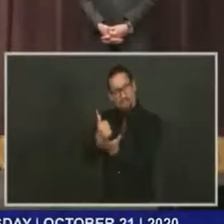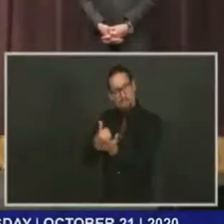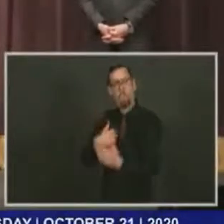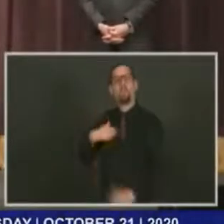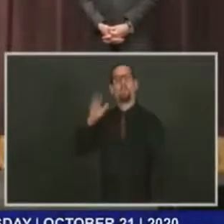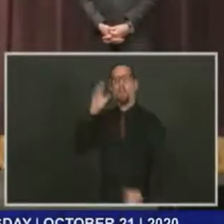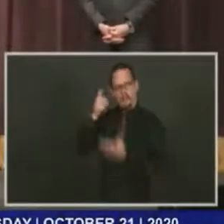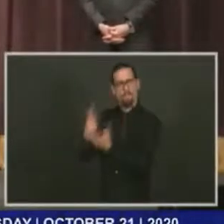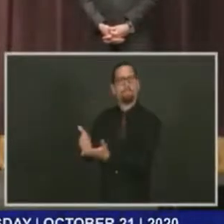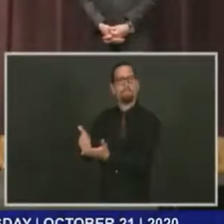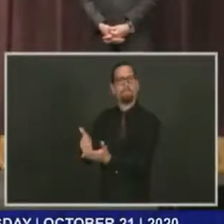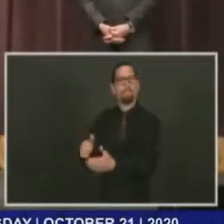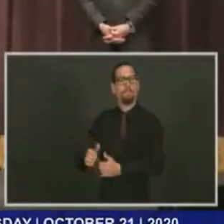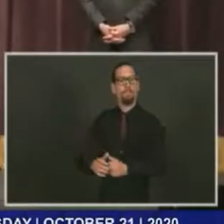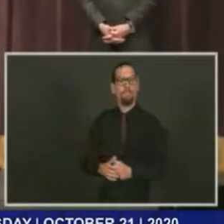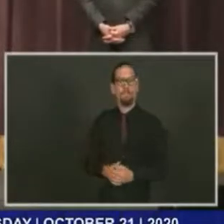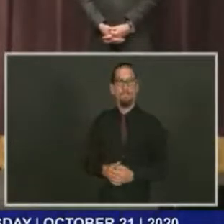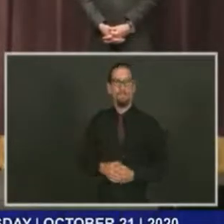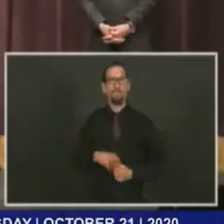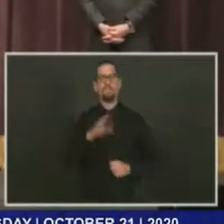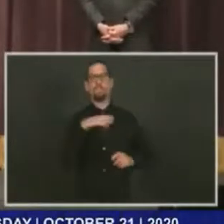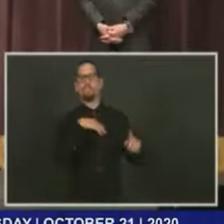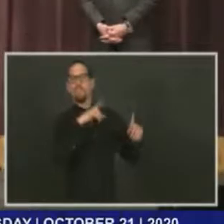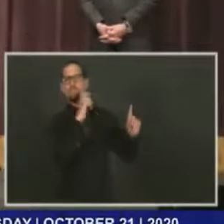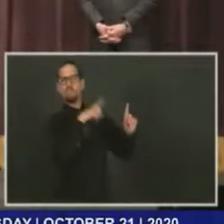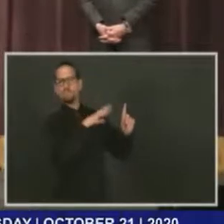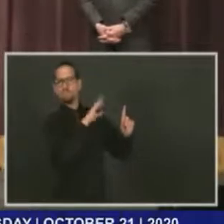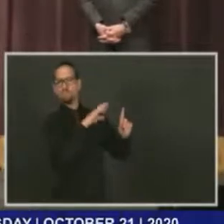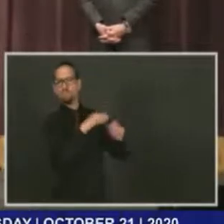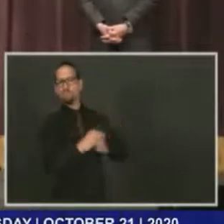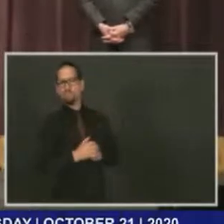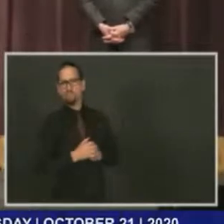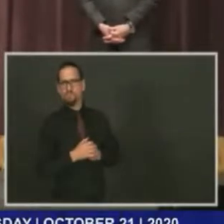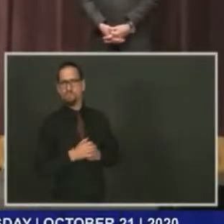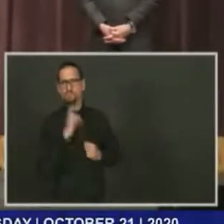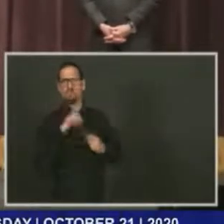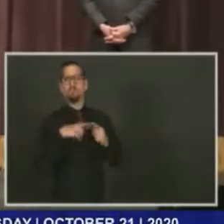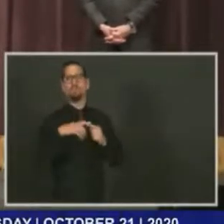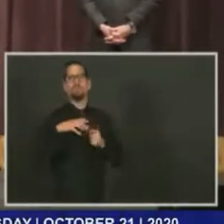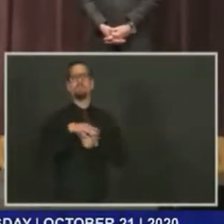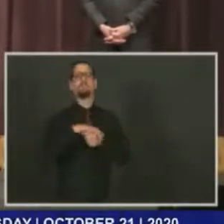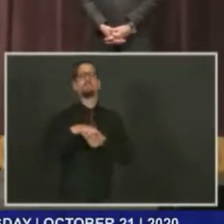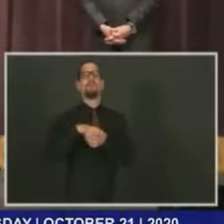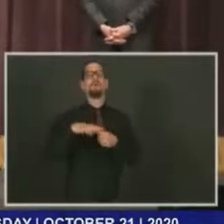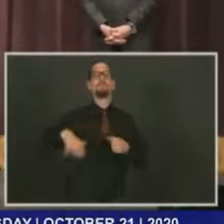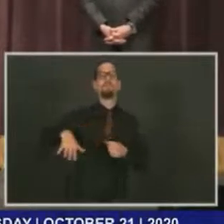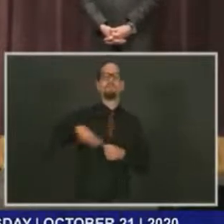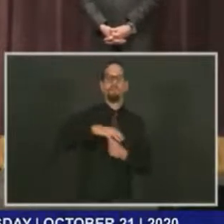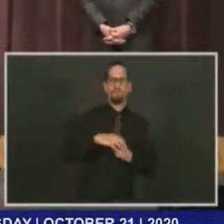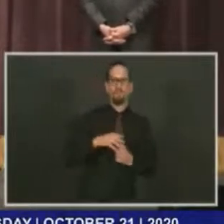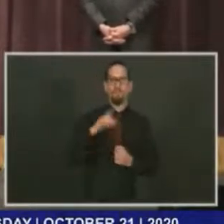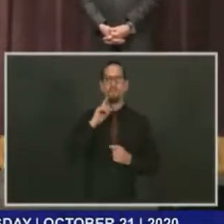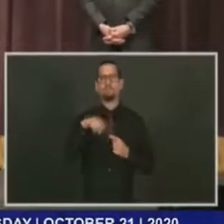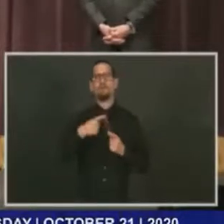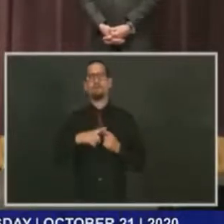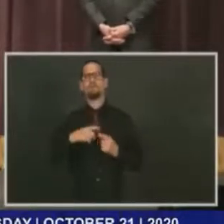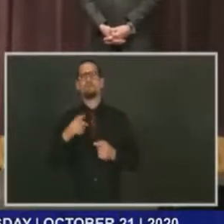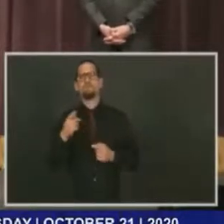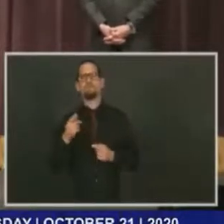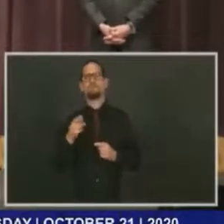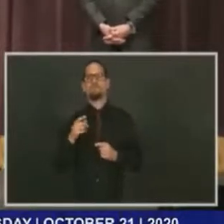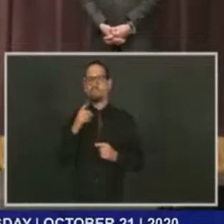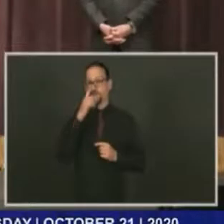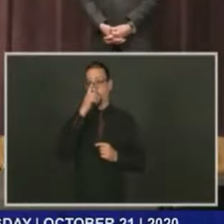Anita's been waiting. Naturally, I want to talk turkey here. So the logistics of Say things. again, I said naturally, I'm going to talk about turkey here. Oh.